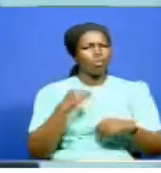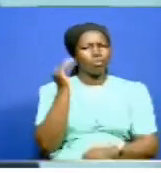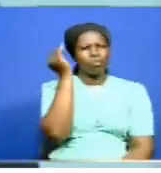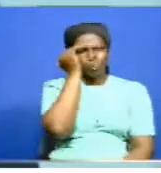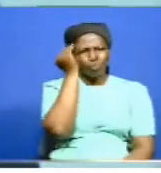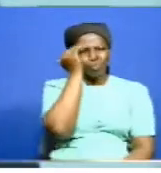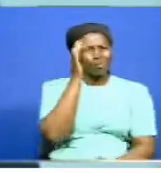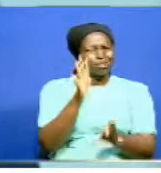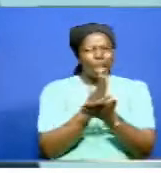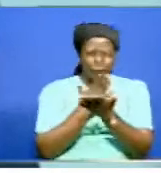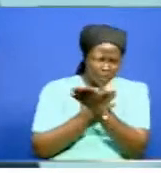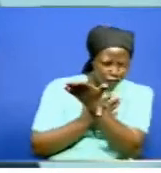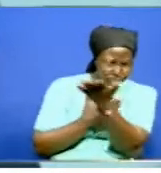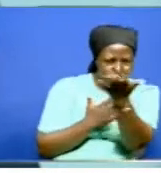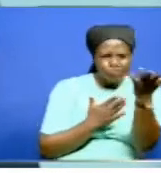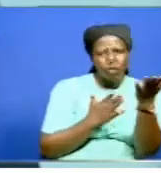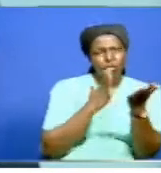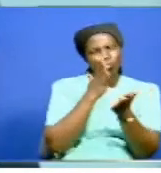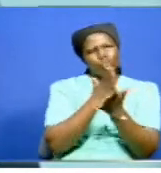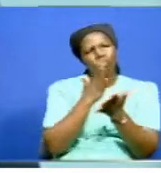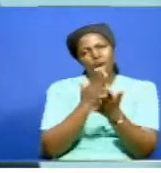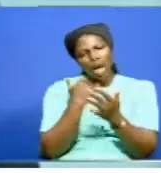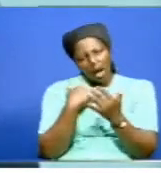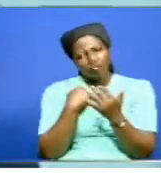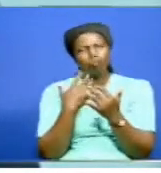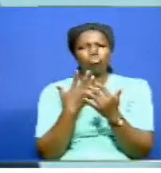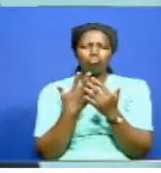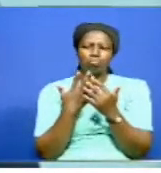that some of you have been able to jump traffic lights.